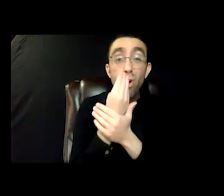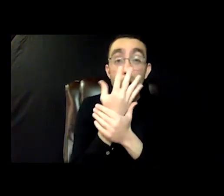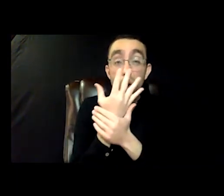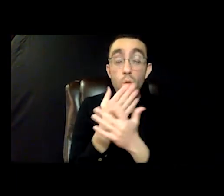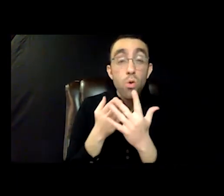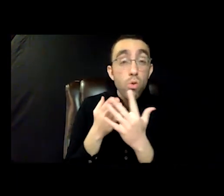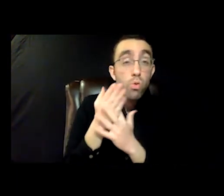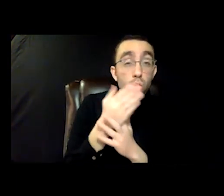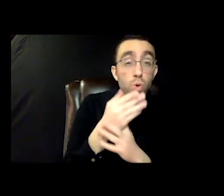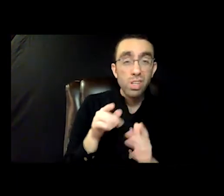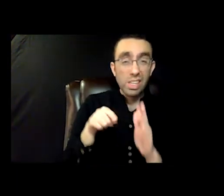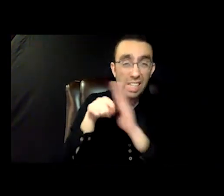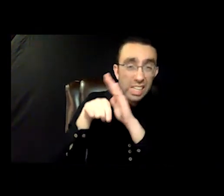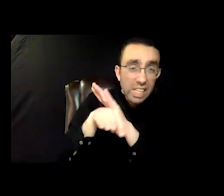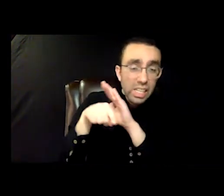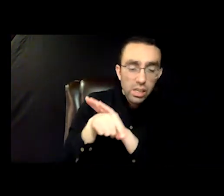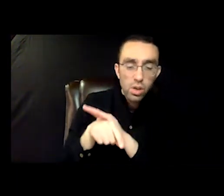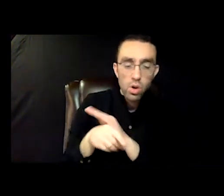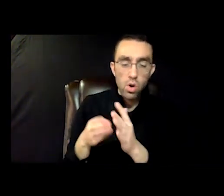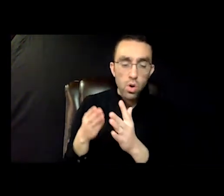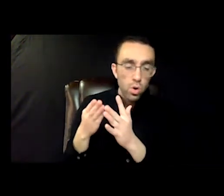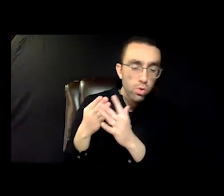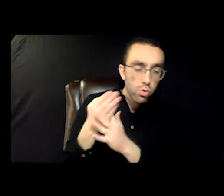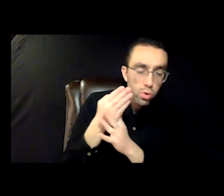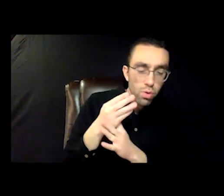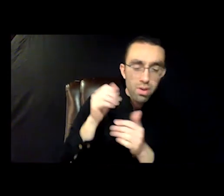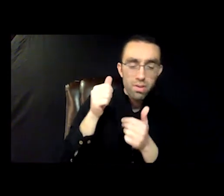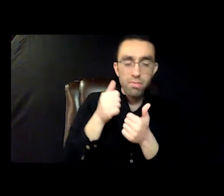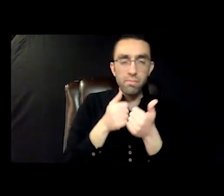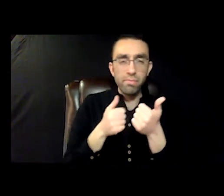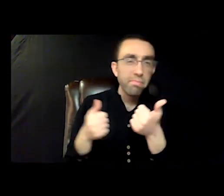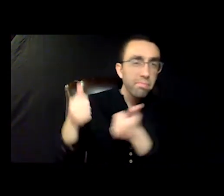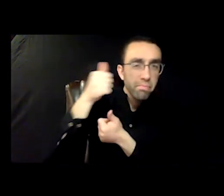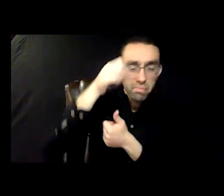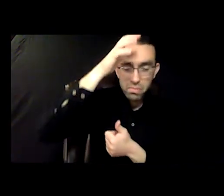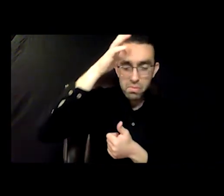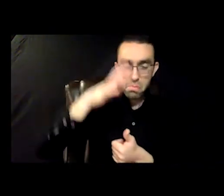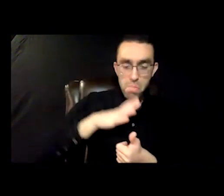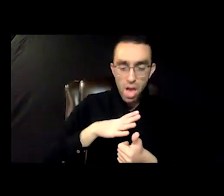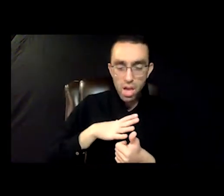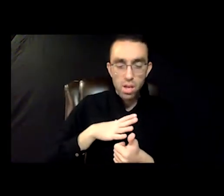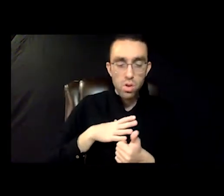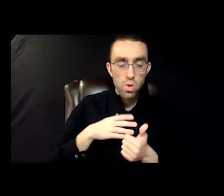We now exist in a world where those seeds